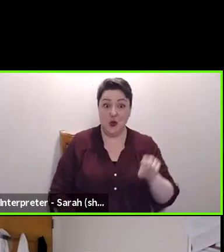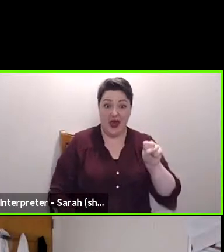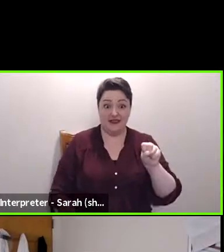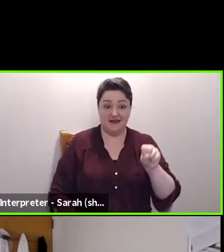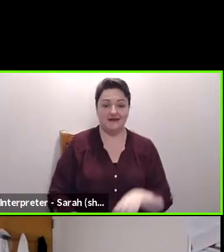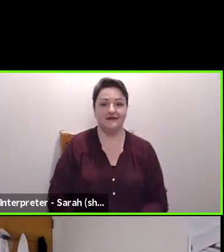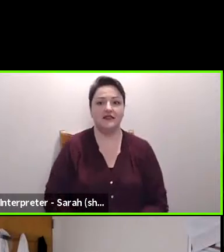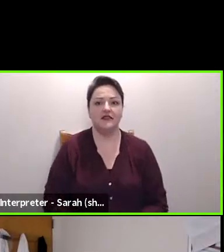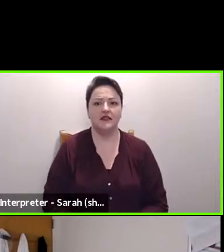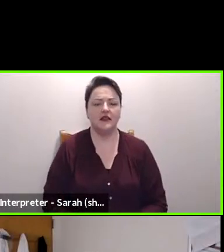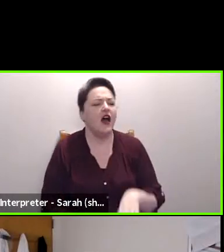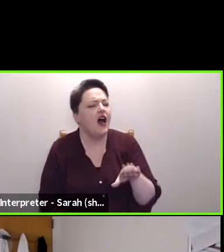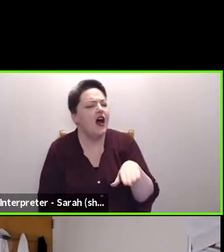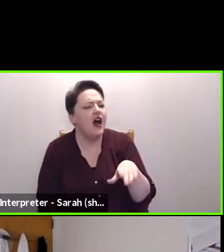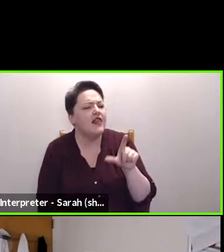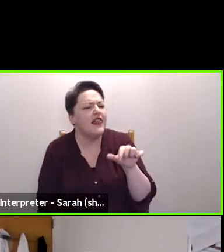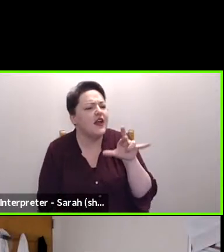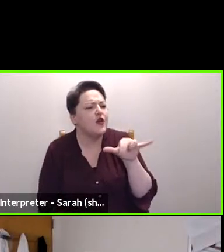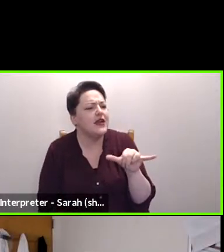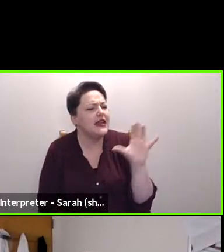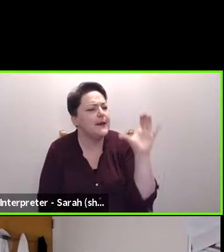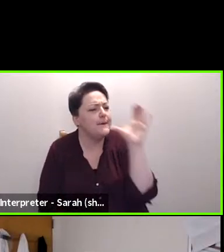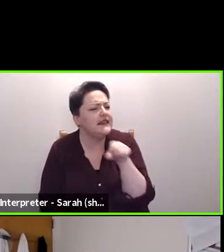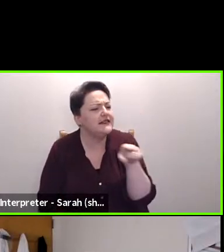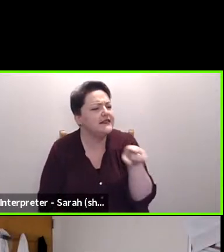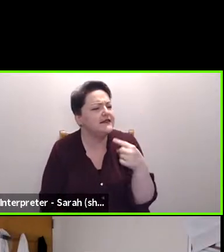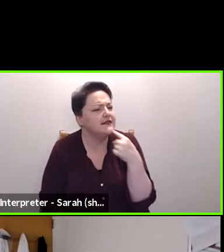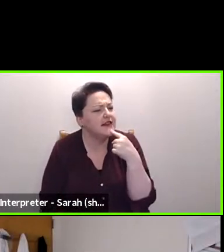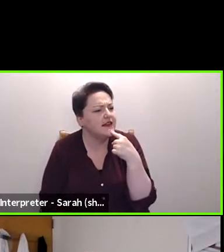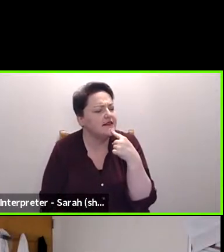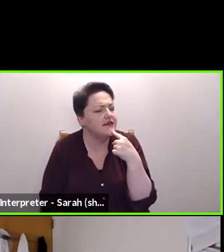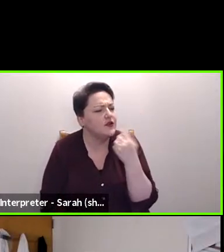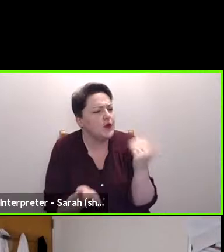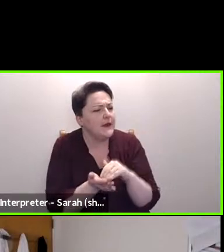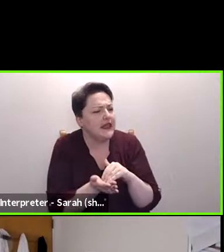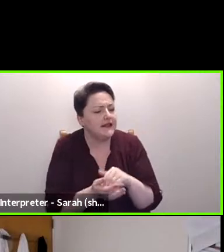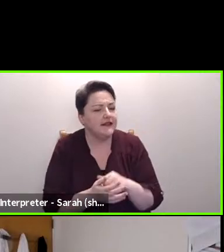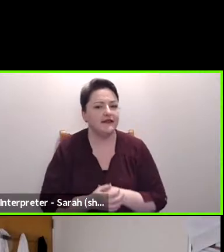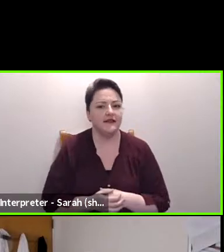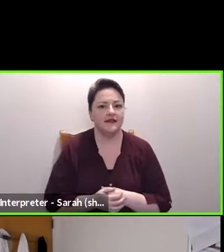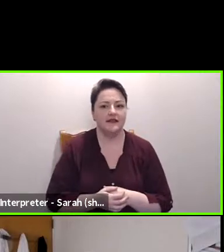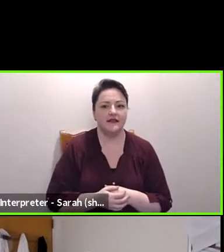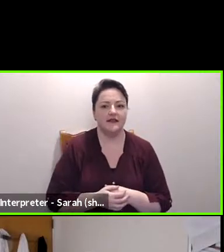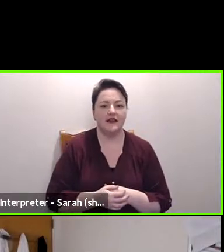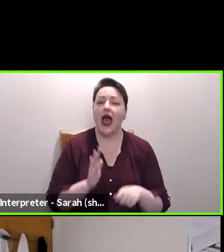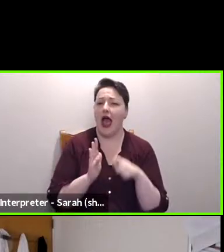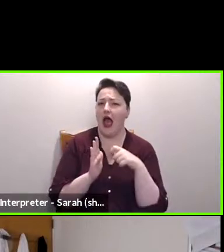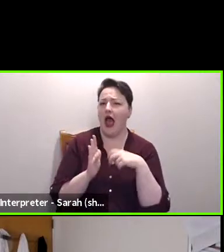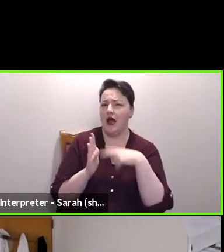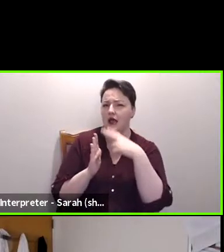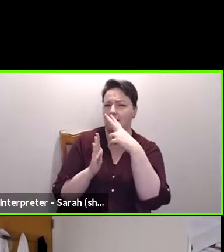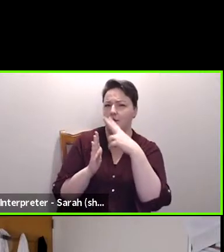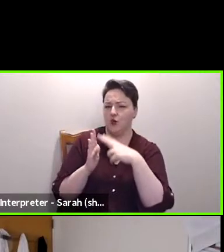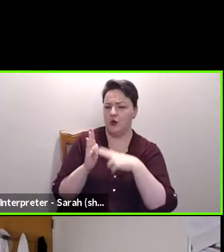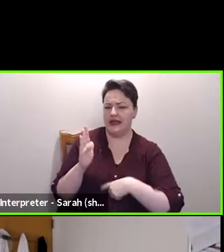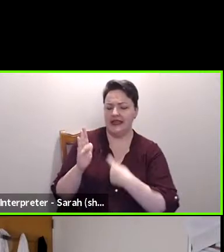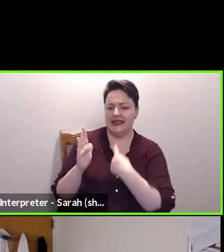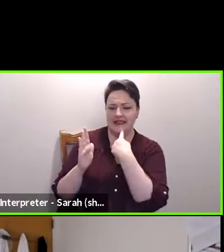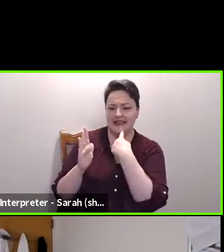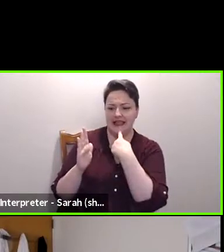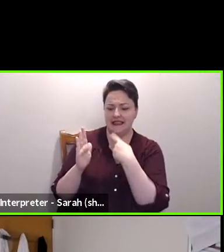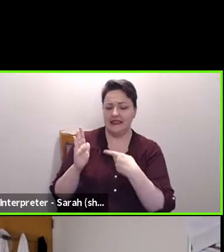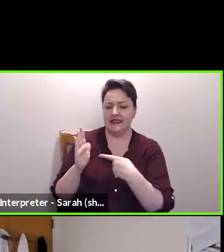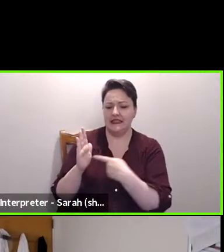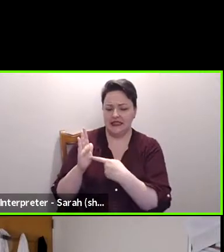Sorry, Larry, I didn't quite get what you said. May you please repeat the question? Yeah, I'm reading it as it's written. It says, are the vaccine